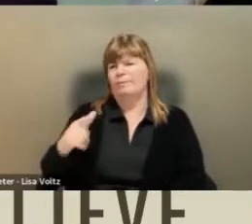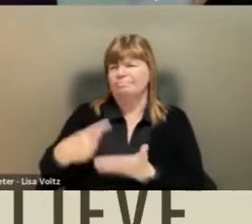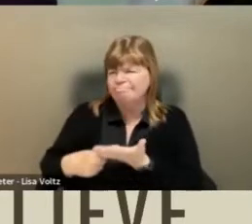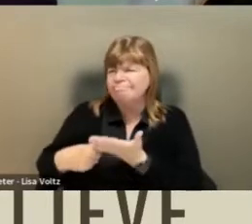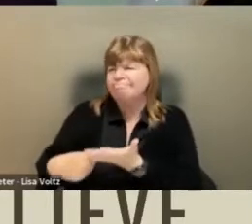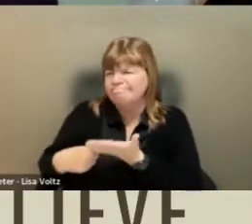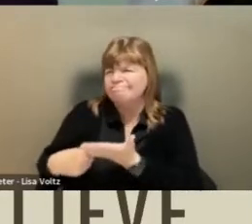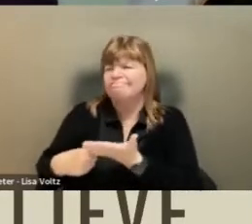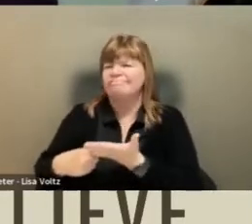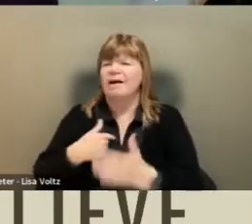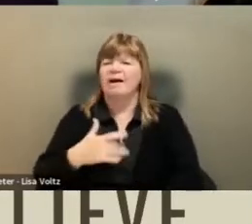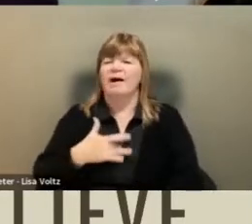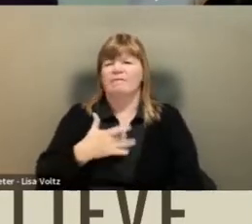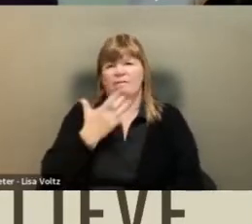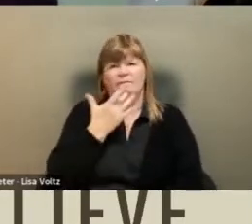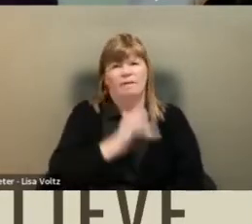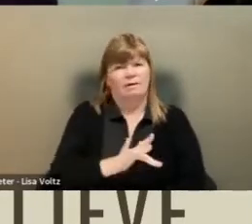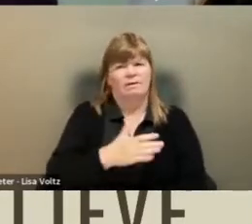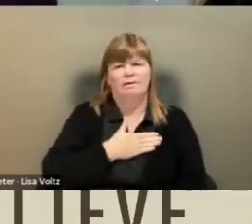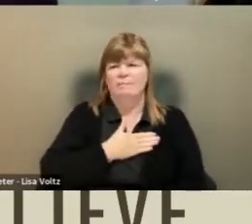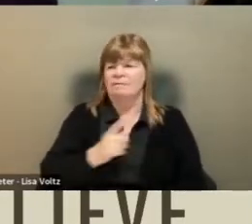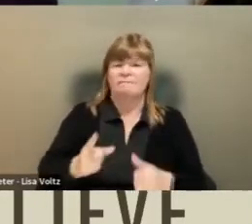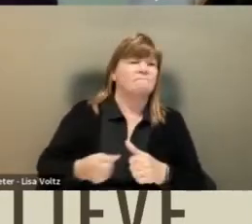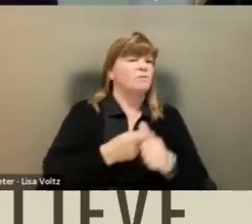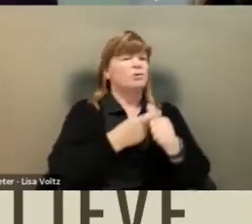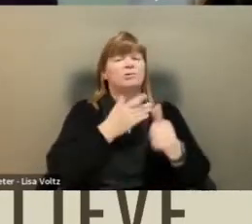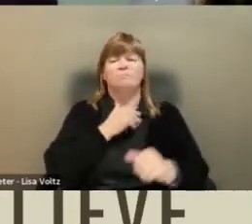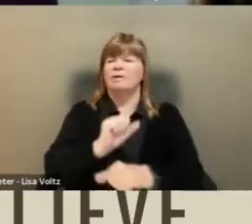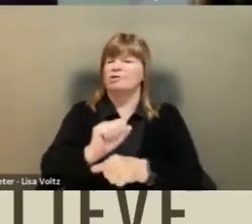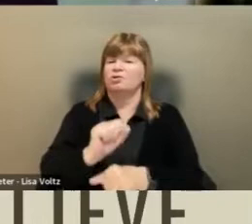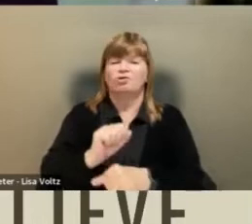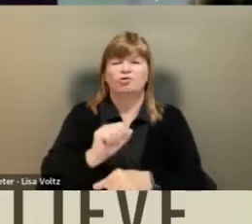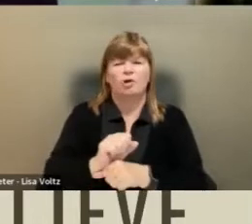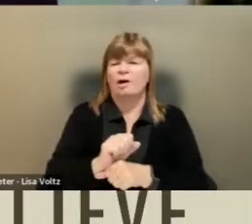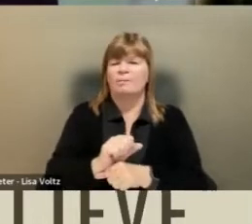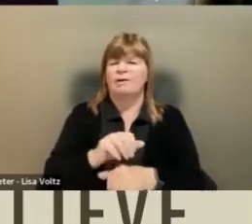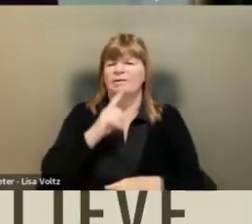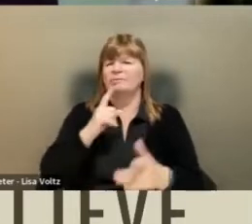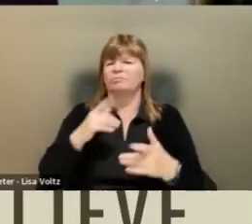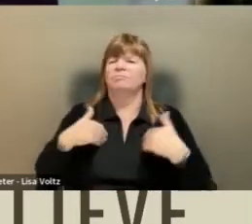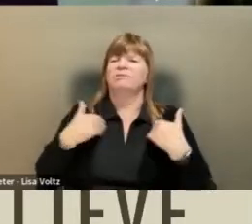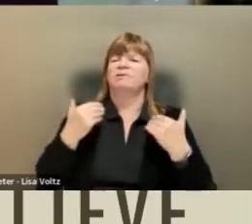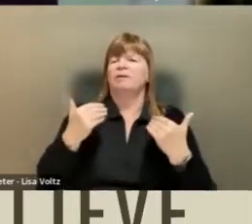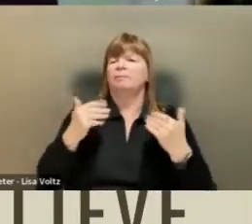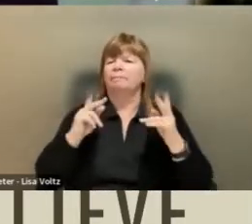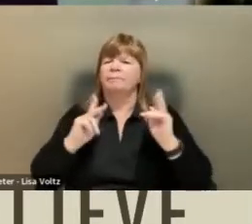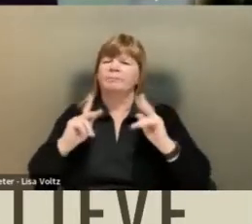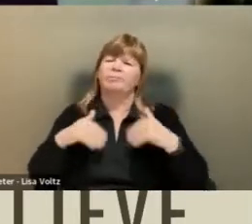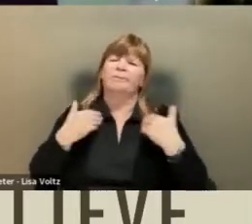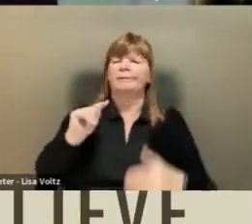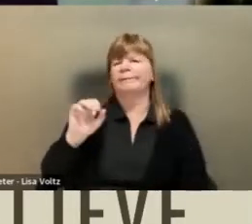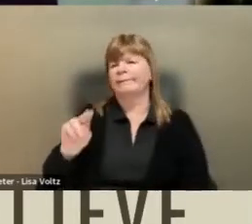very fortunate that in my very first job at an adolescent care unit,